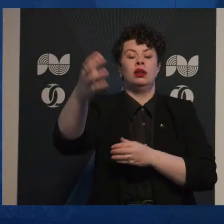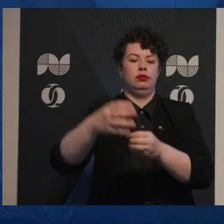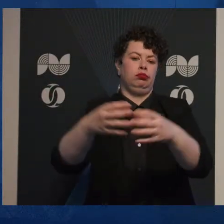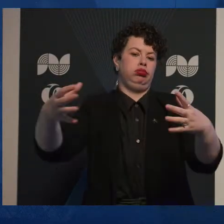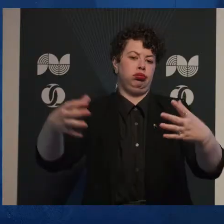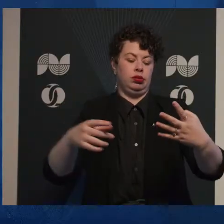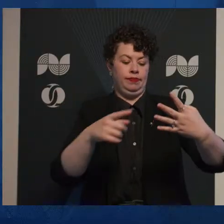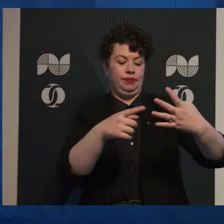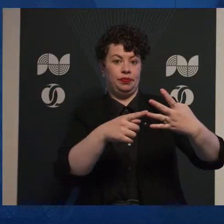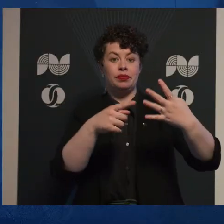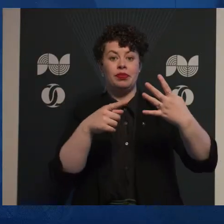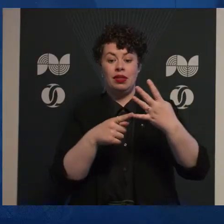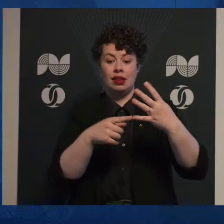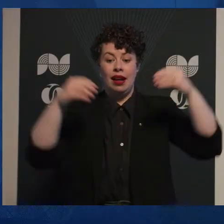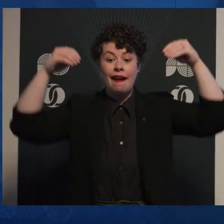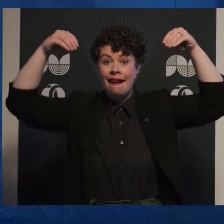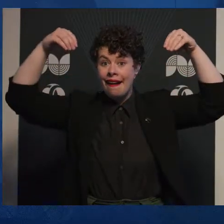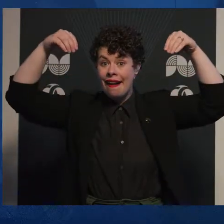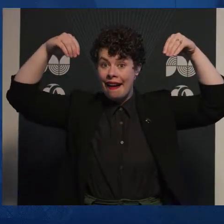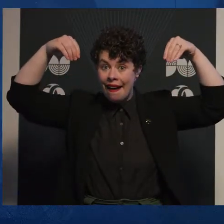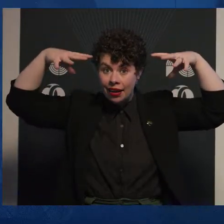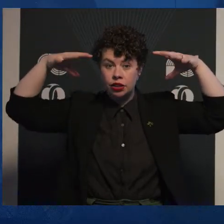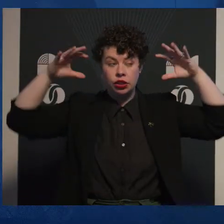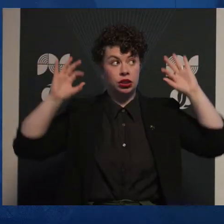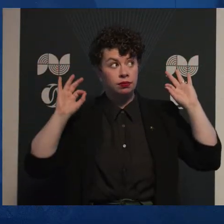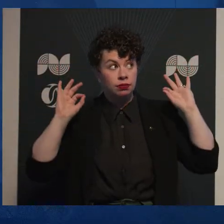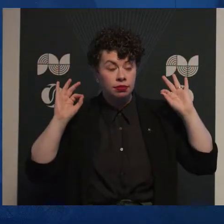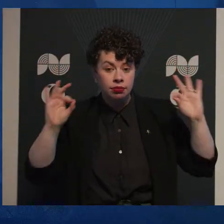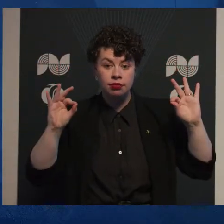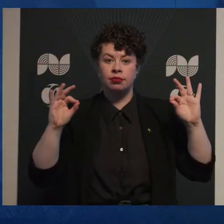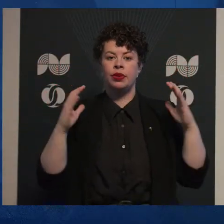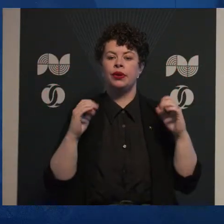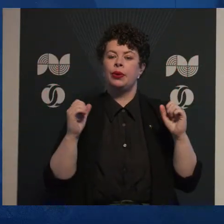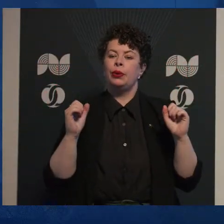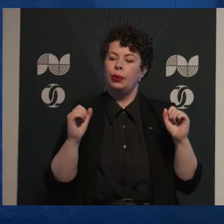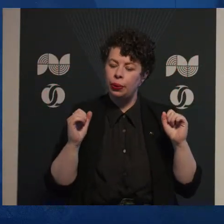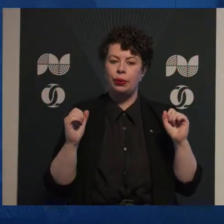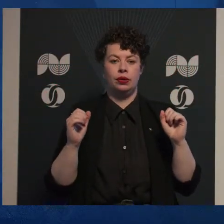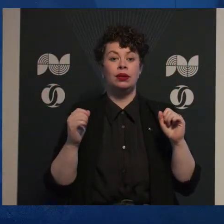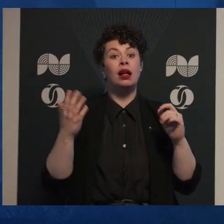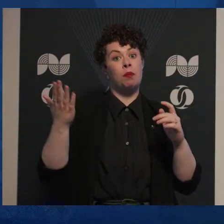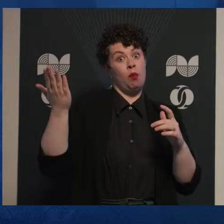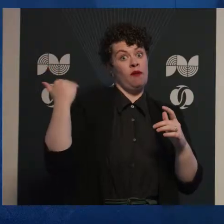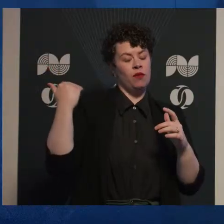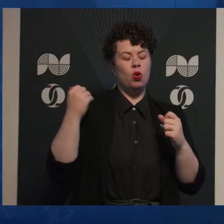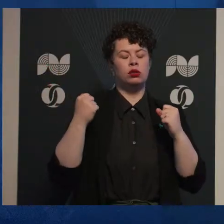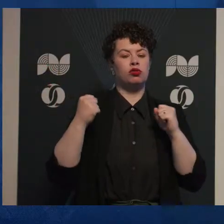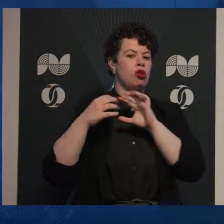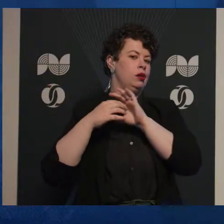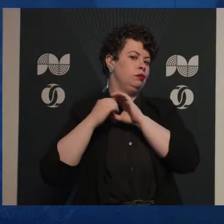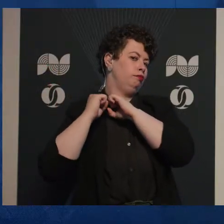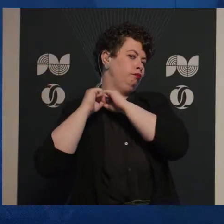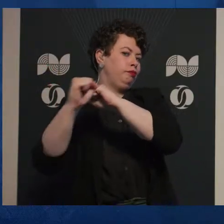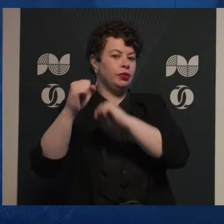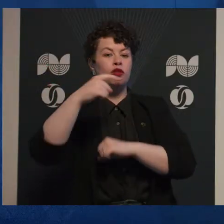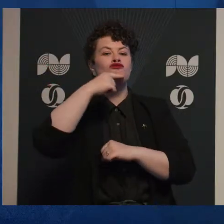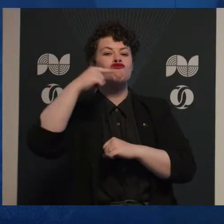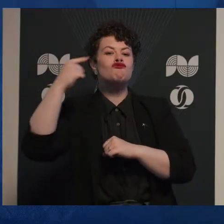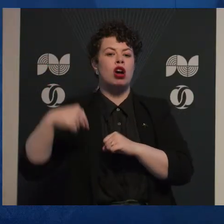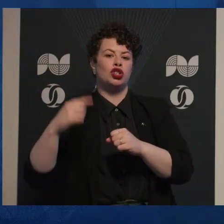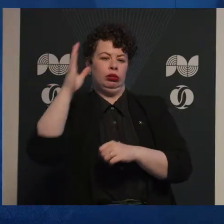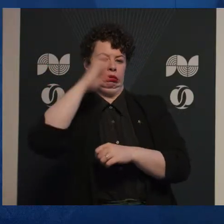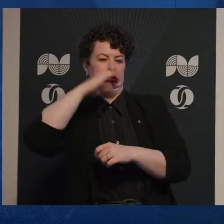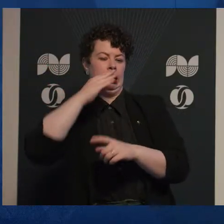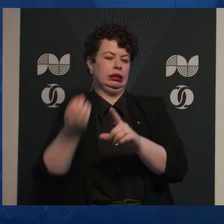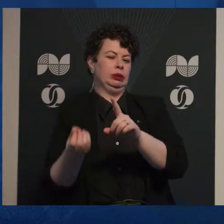is, of course, energy independence and security. Moldova no longer depends on Russian gas. We have diversified through